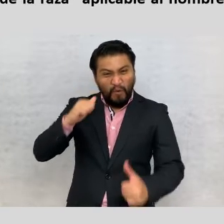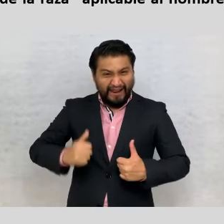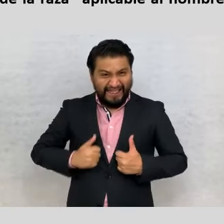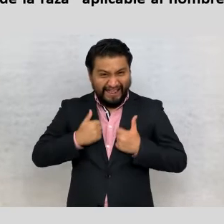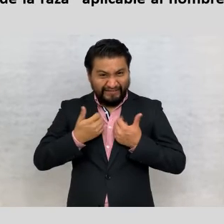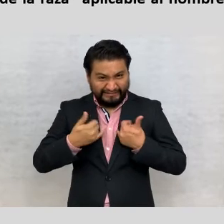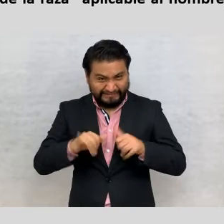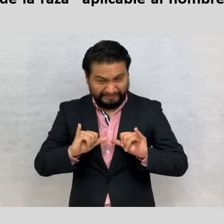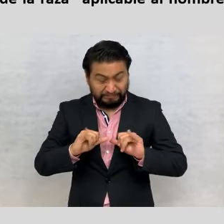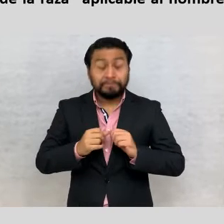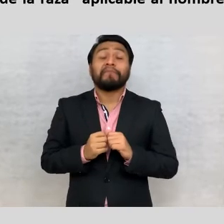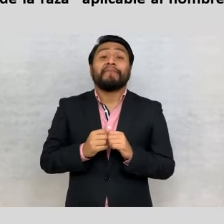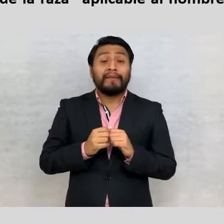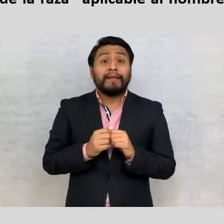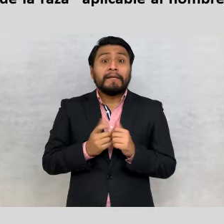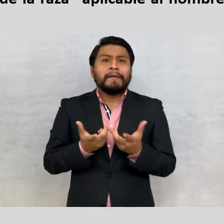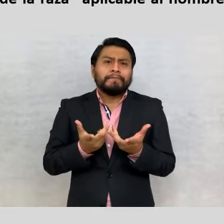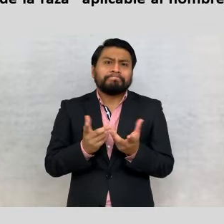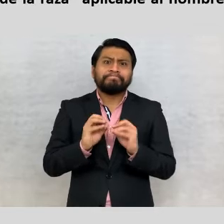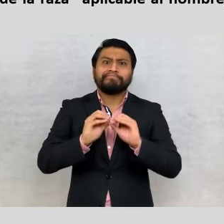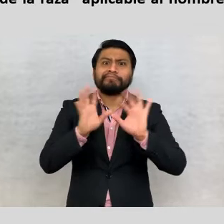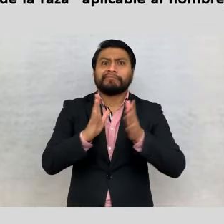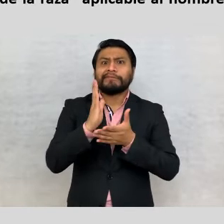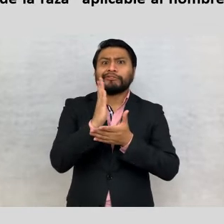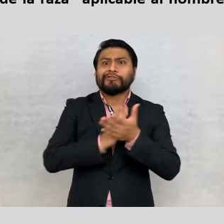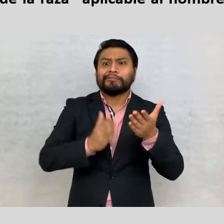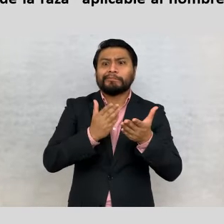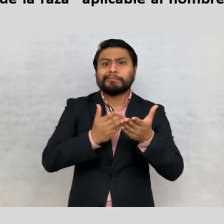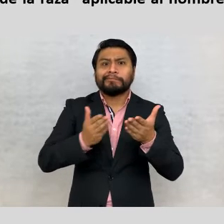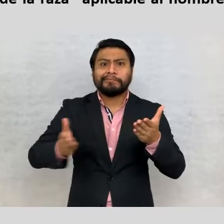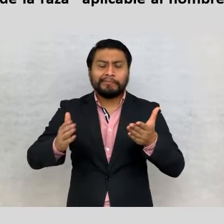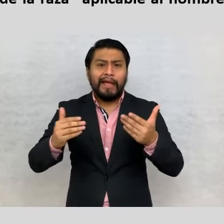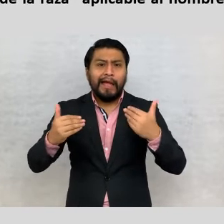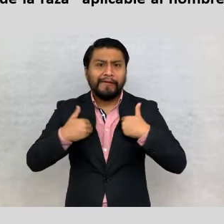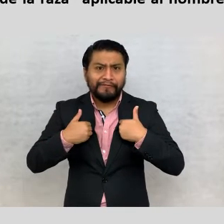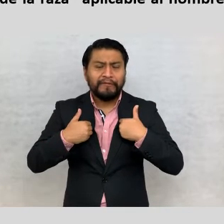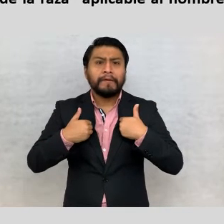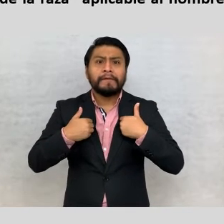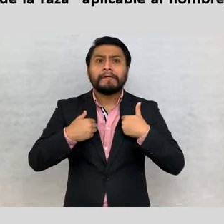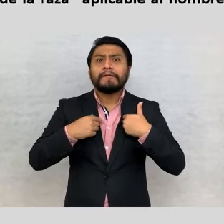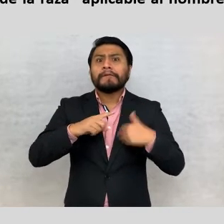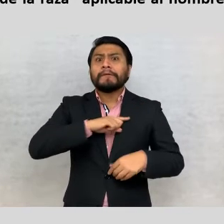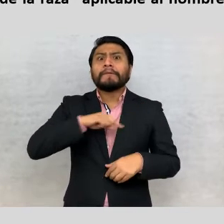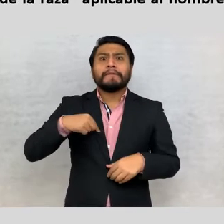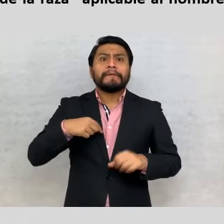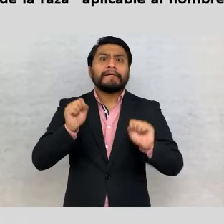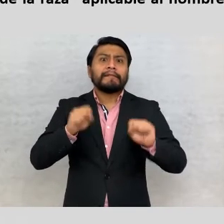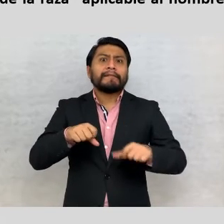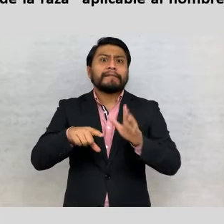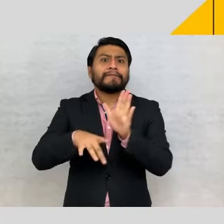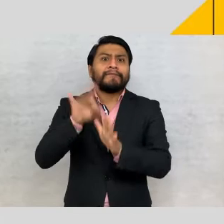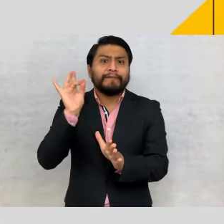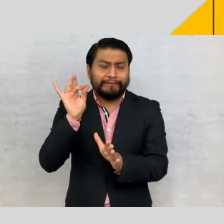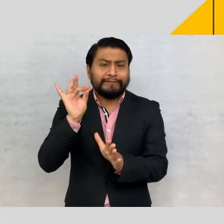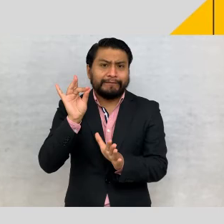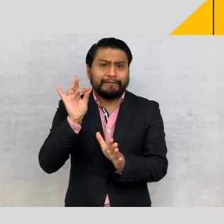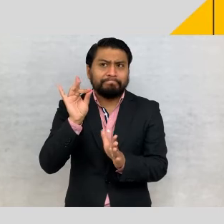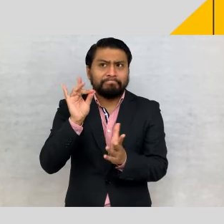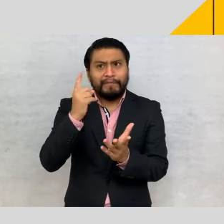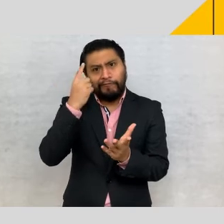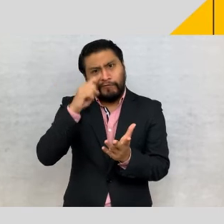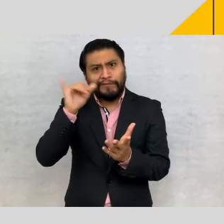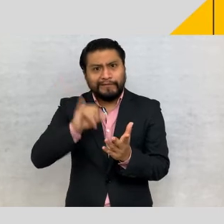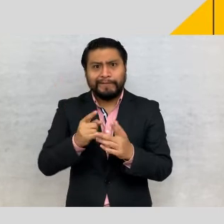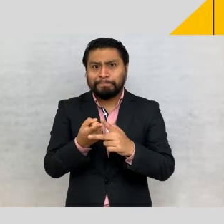So clearly, there are some aspects that we can detect initially to begin